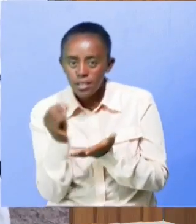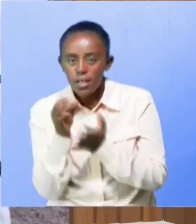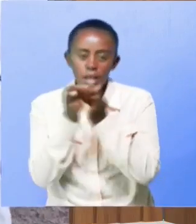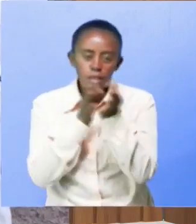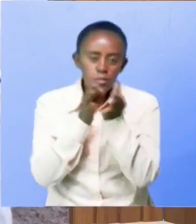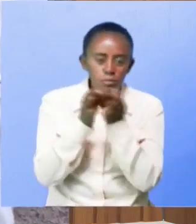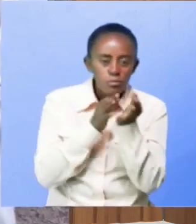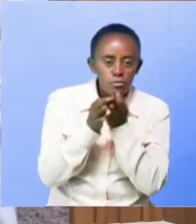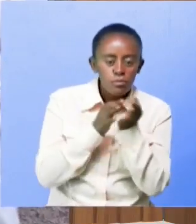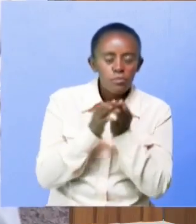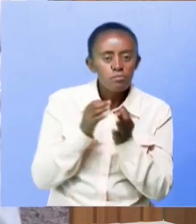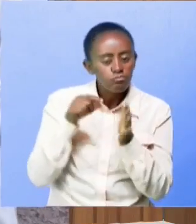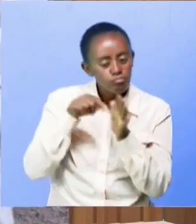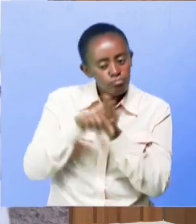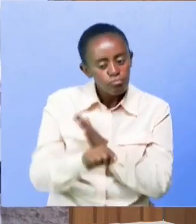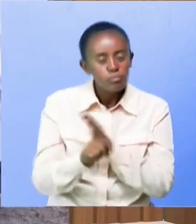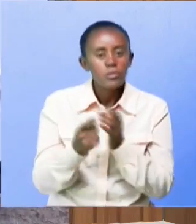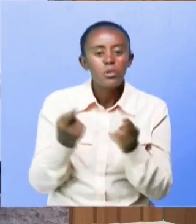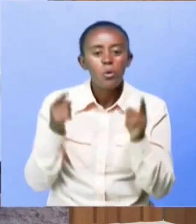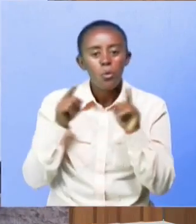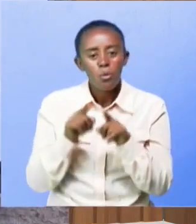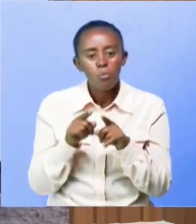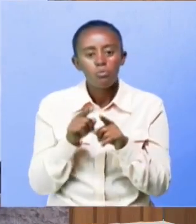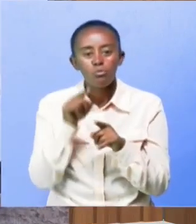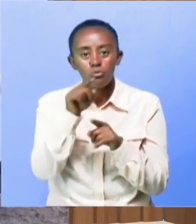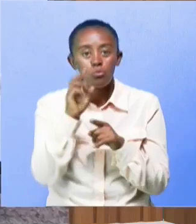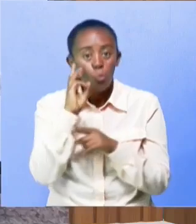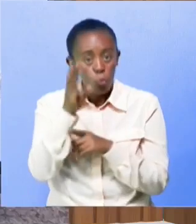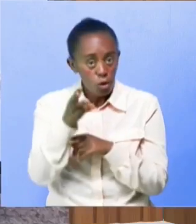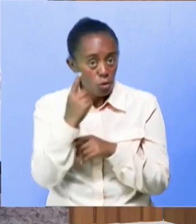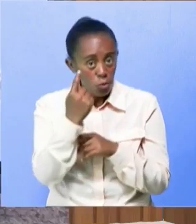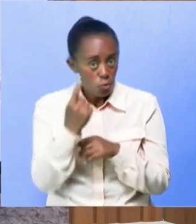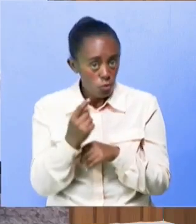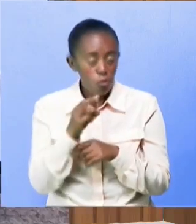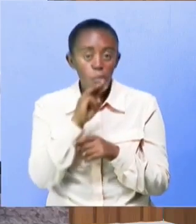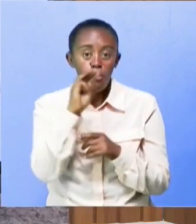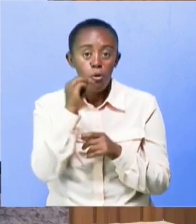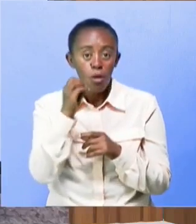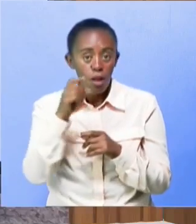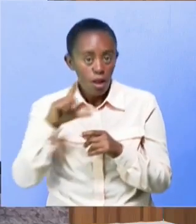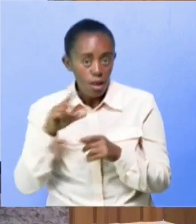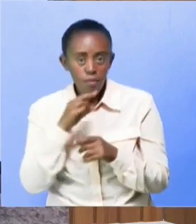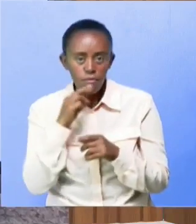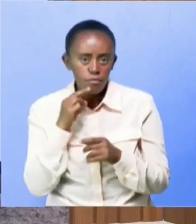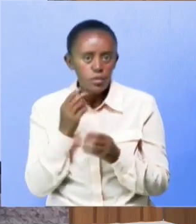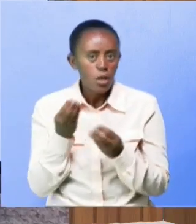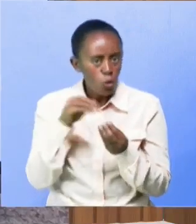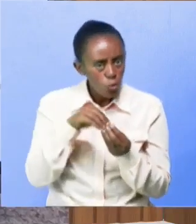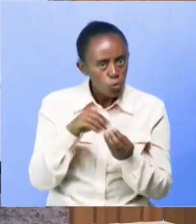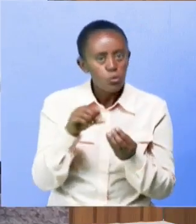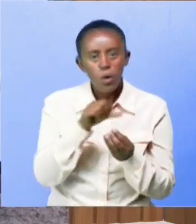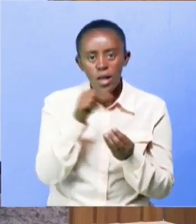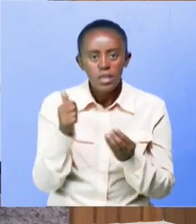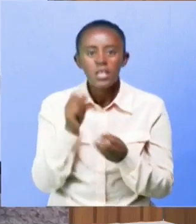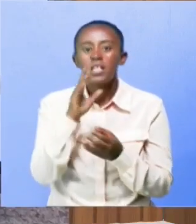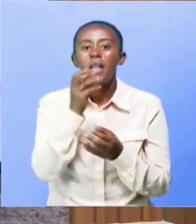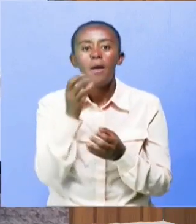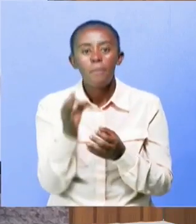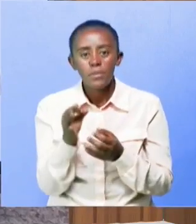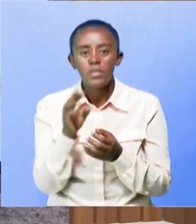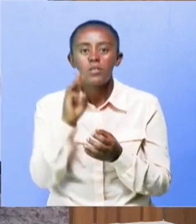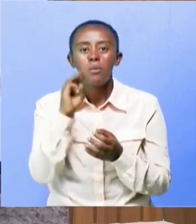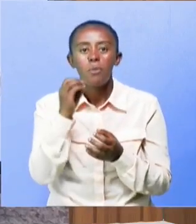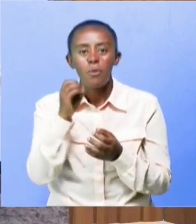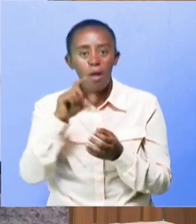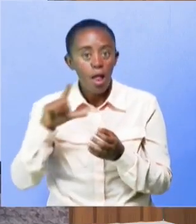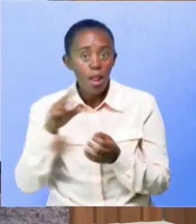them further. So will is one of those modal verbs. There are also other types of modal